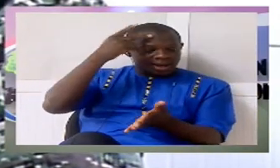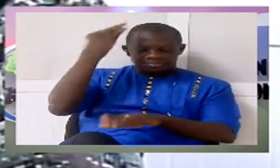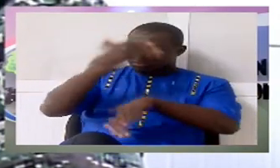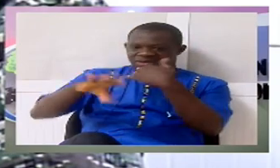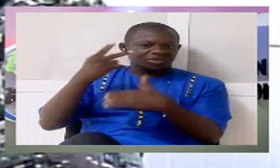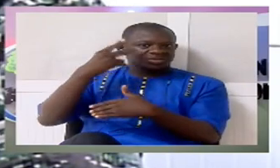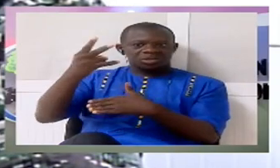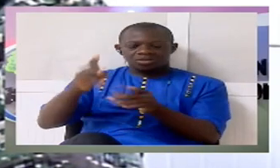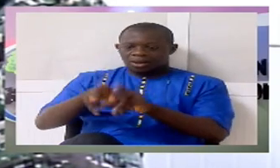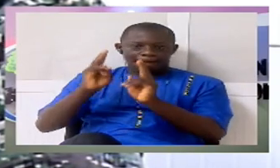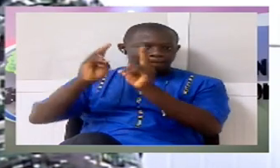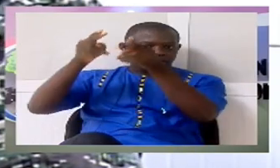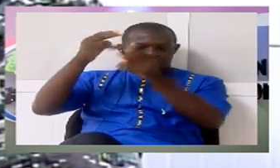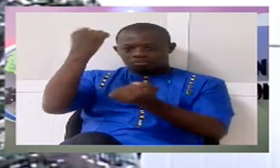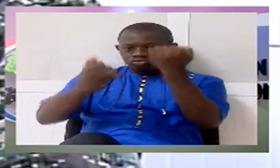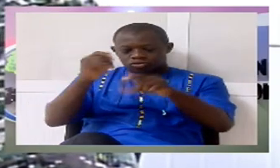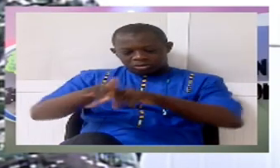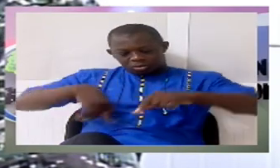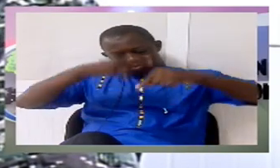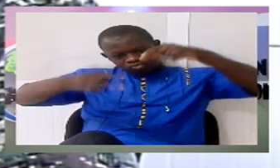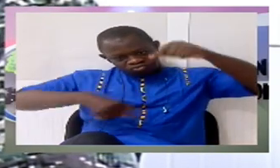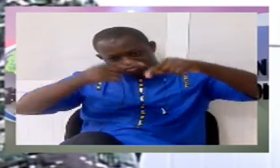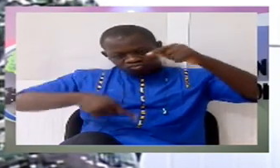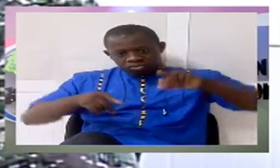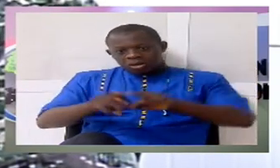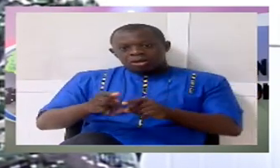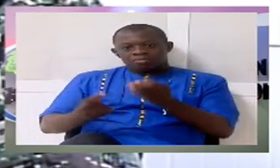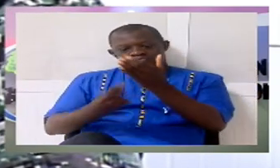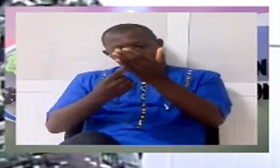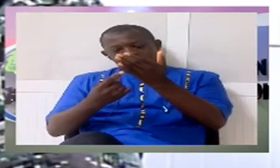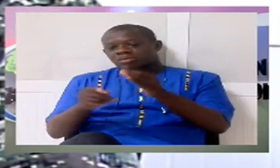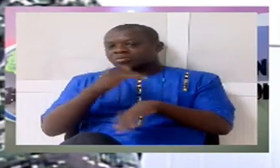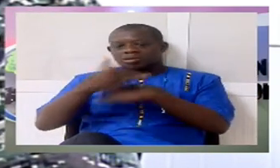Where a vehicle was shot and this car bust. Even so, I met him.